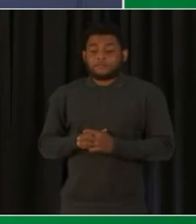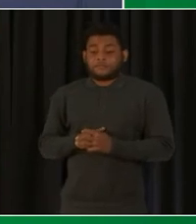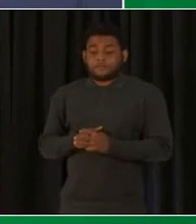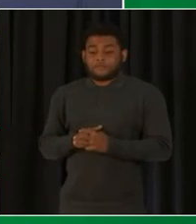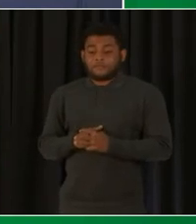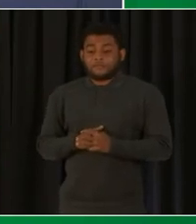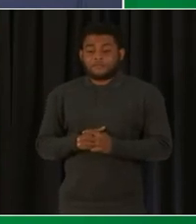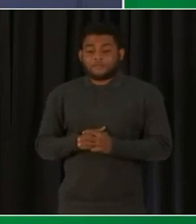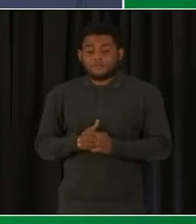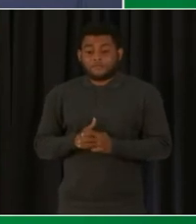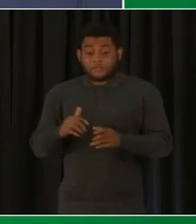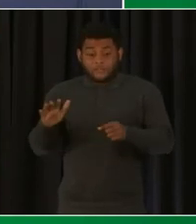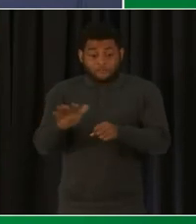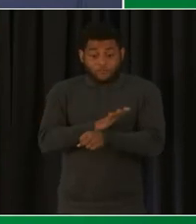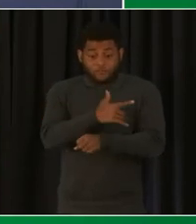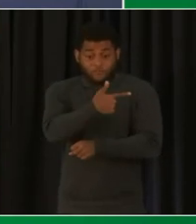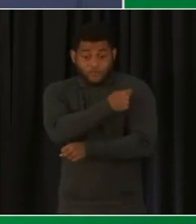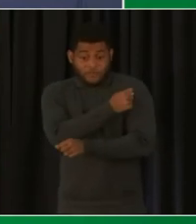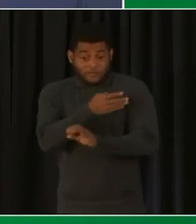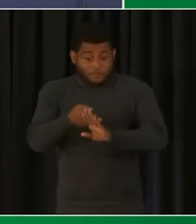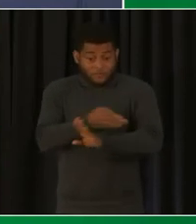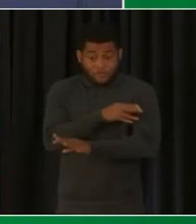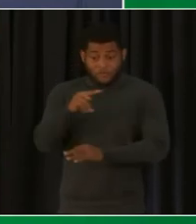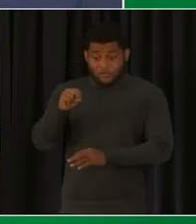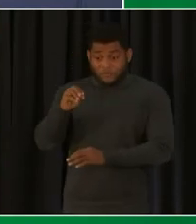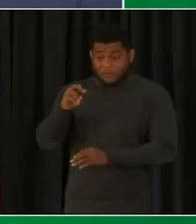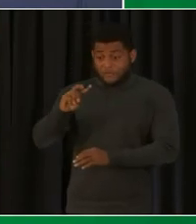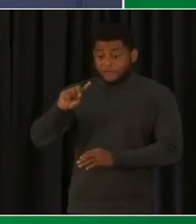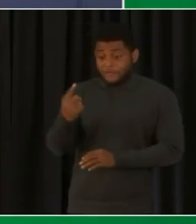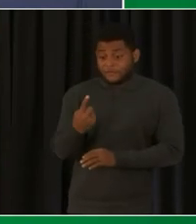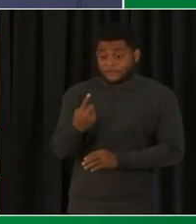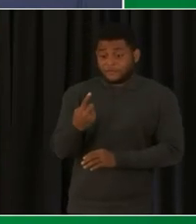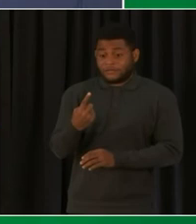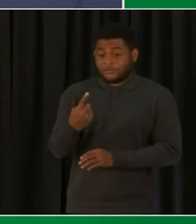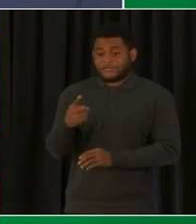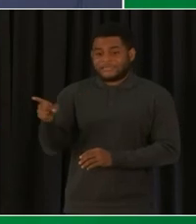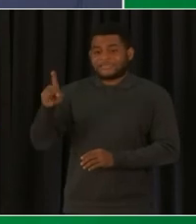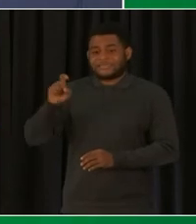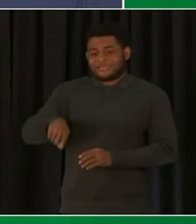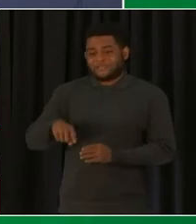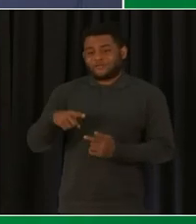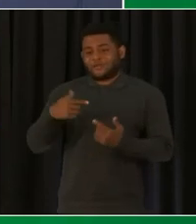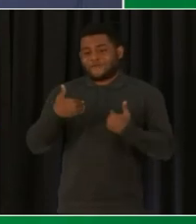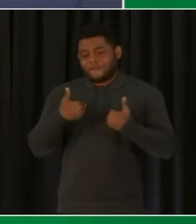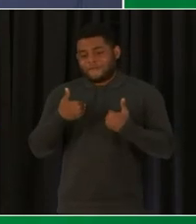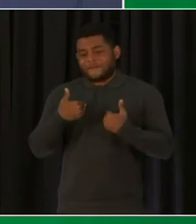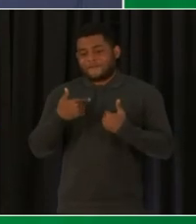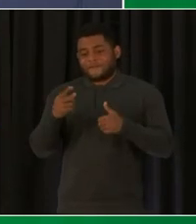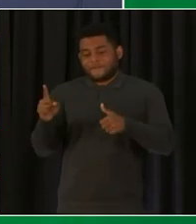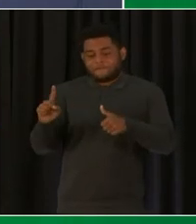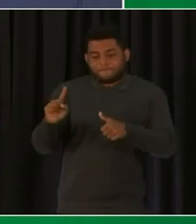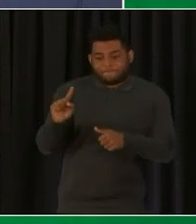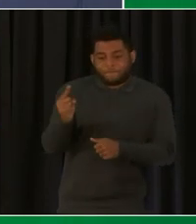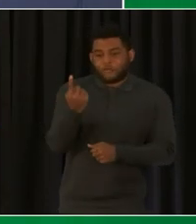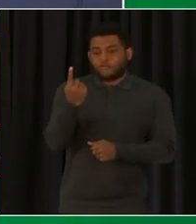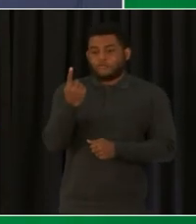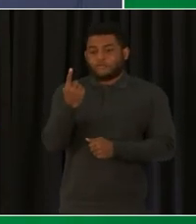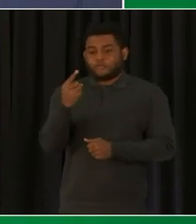by November 1st, they do need to have their first test by October